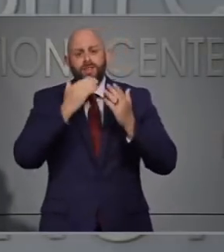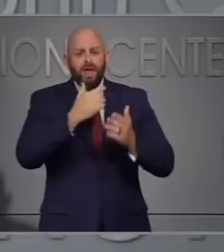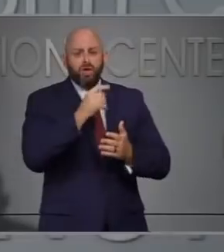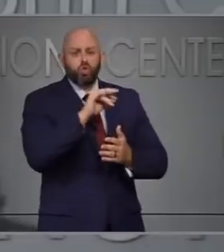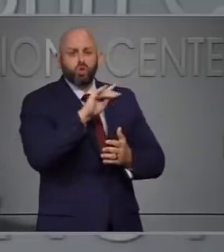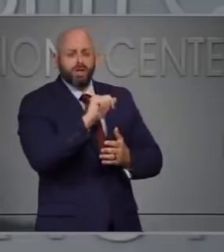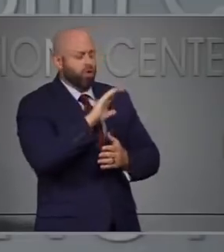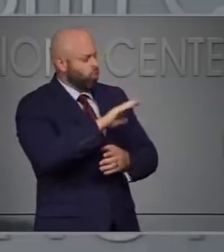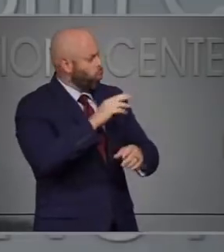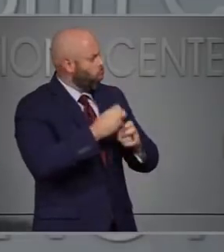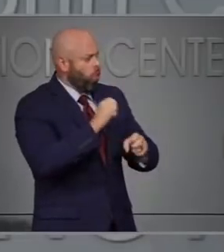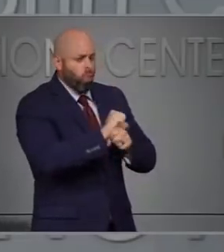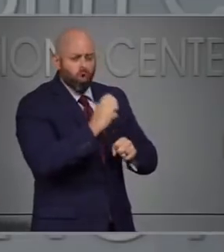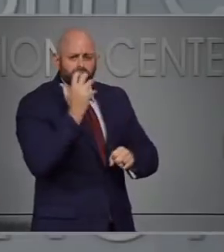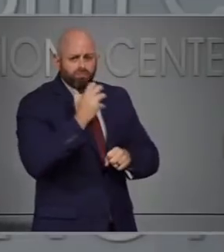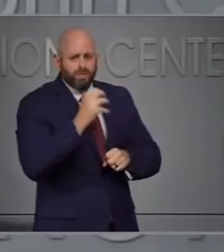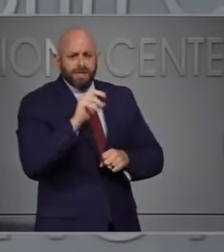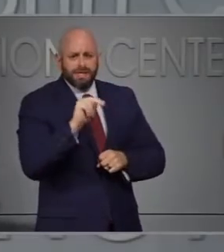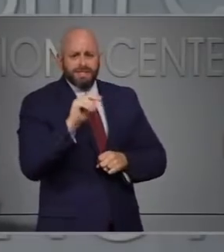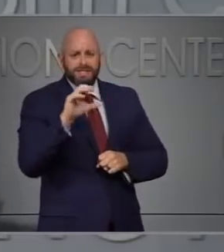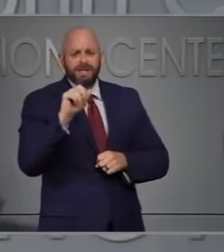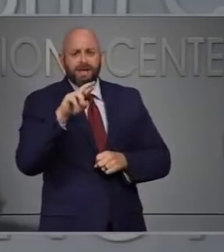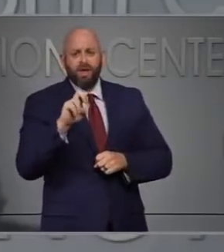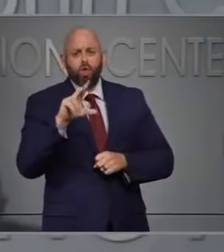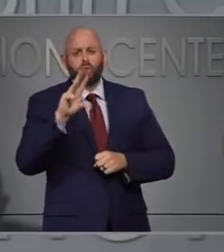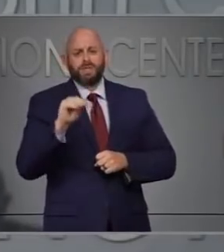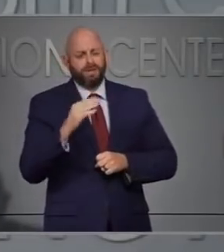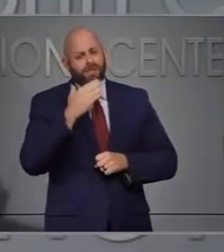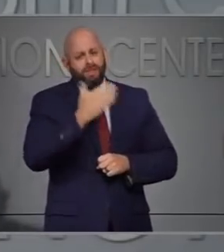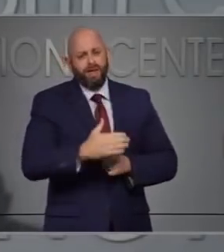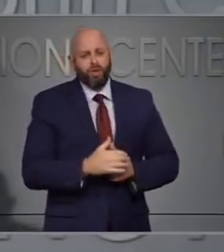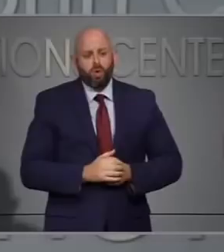Georgina, for all of your hard work on NC Care 360.